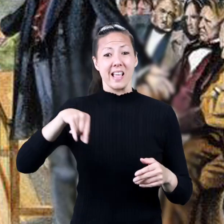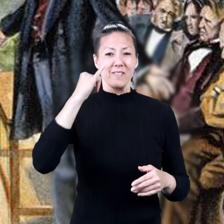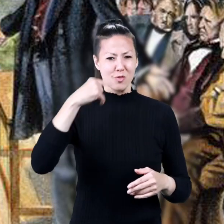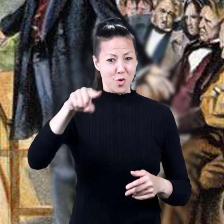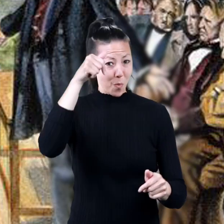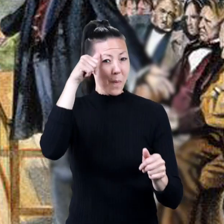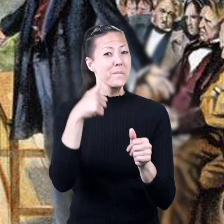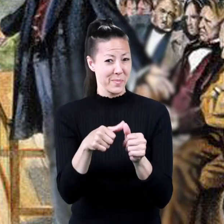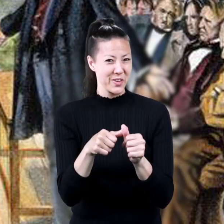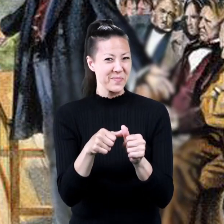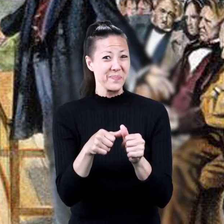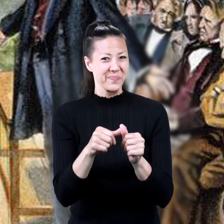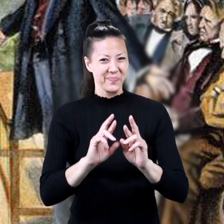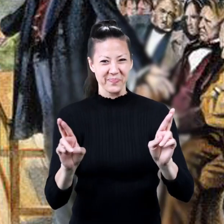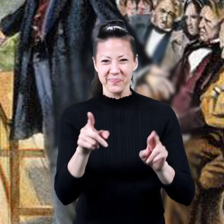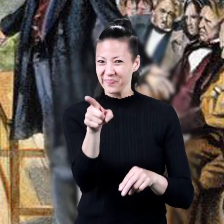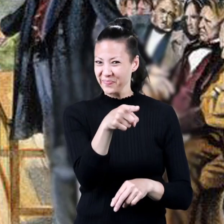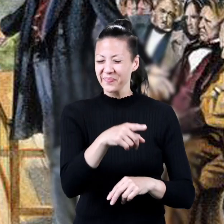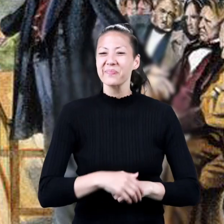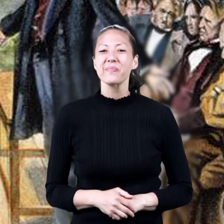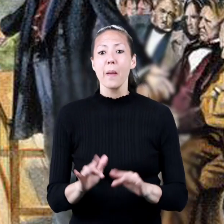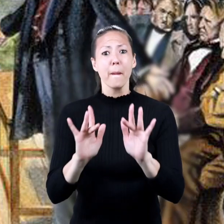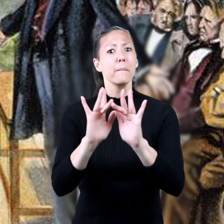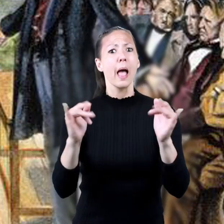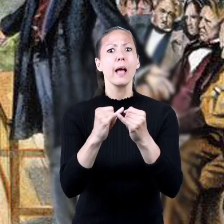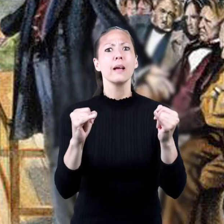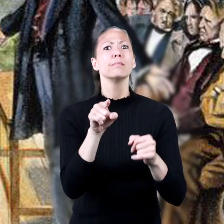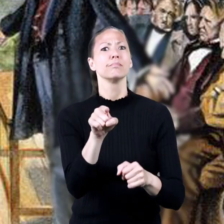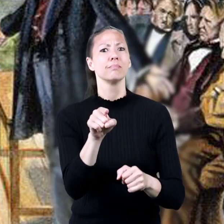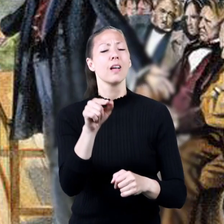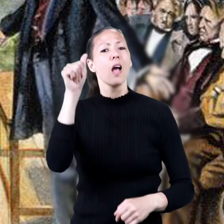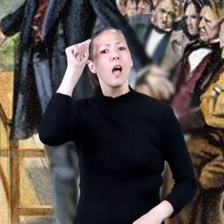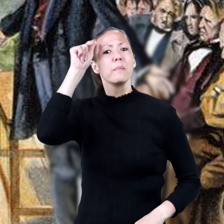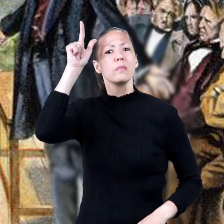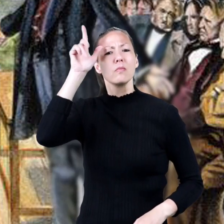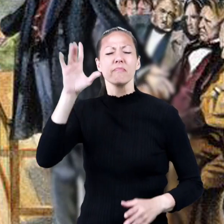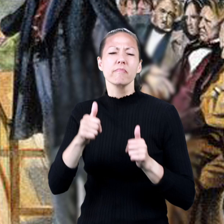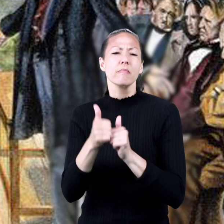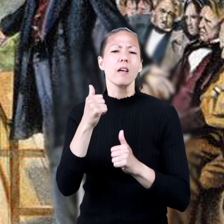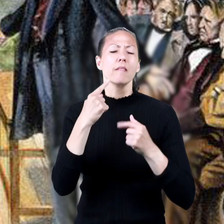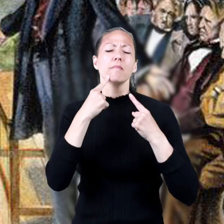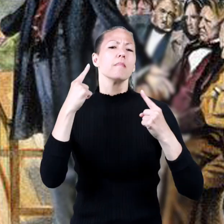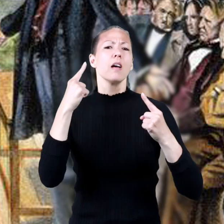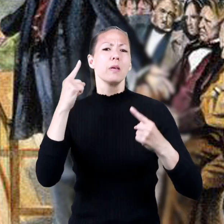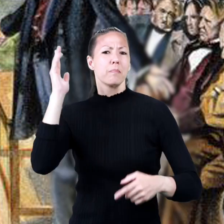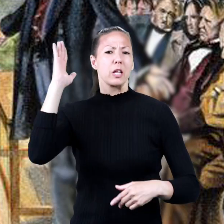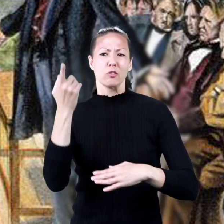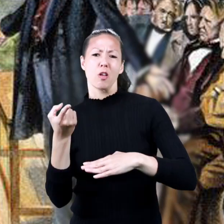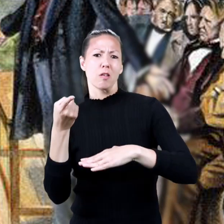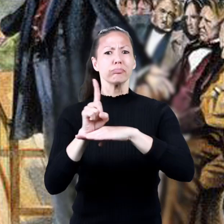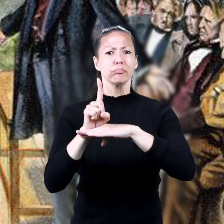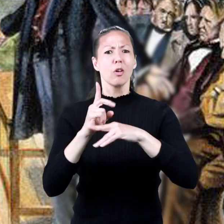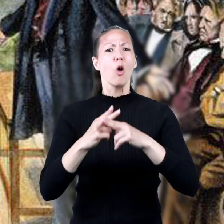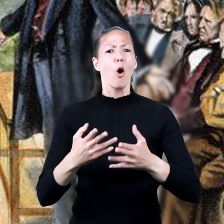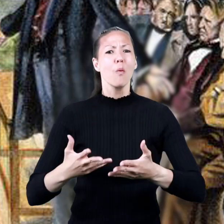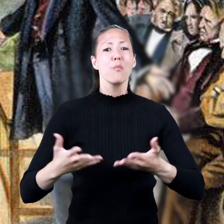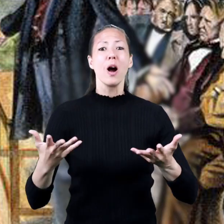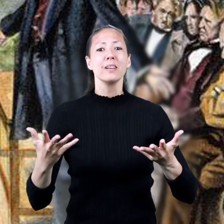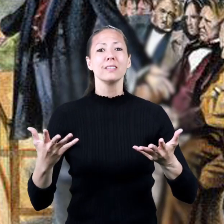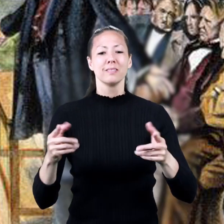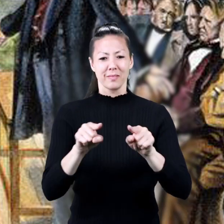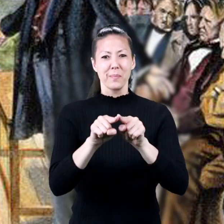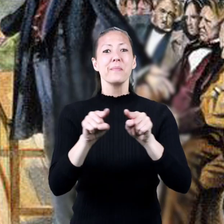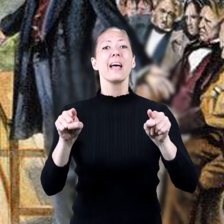Fill in the blank. One of Lincoln's most famous speeches is called the blank address.